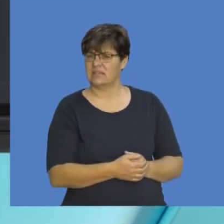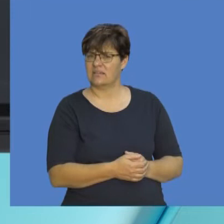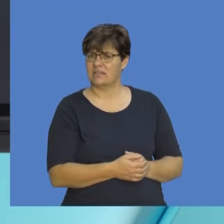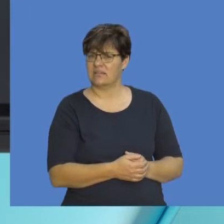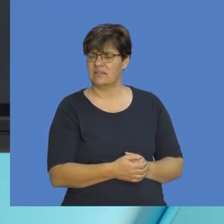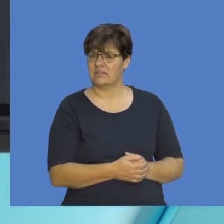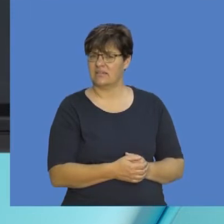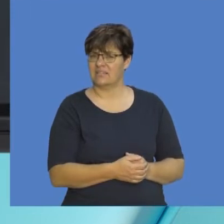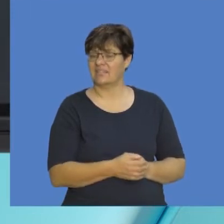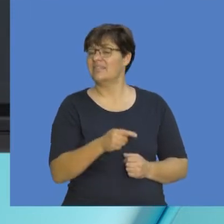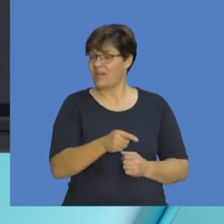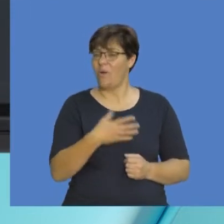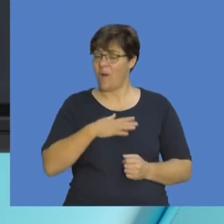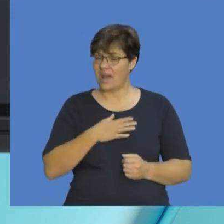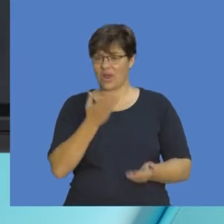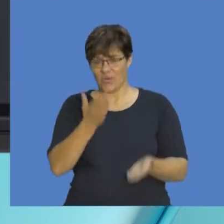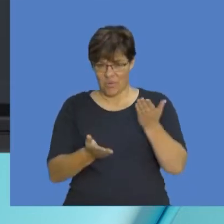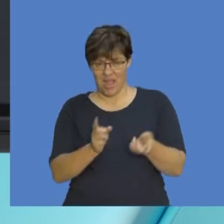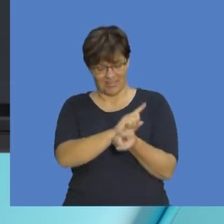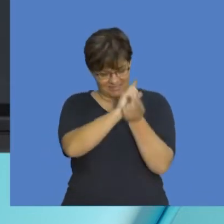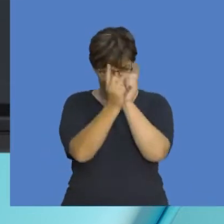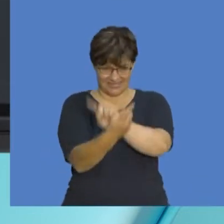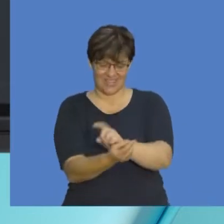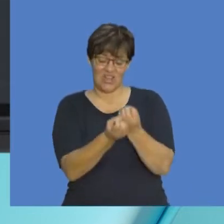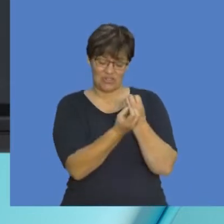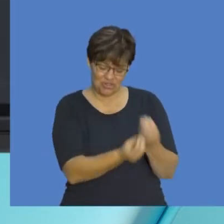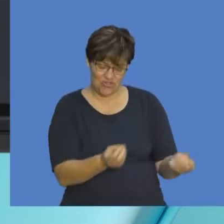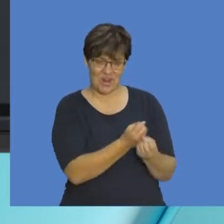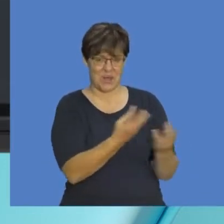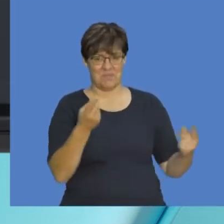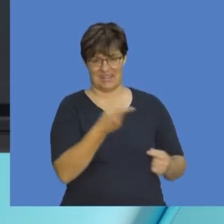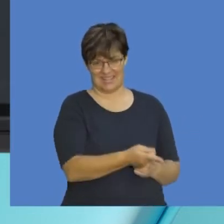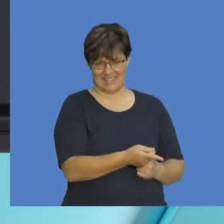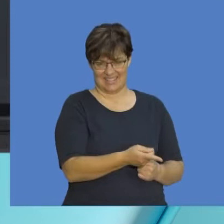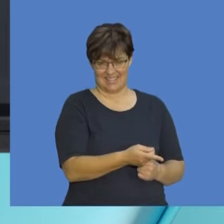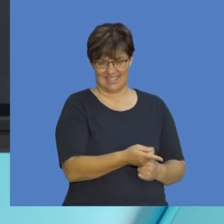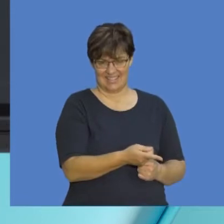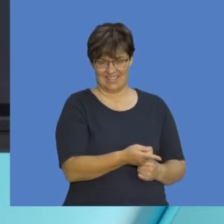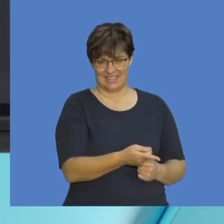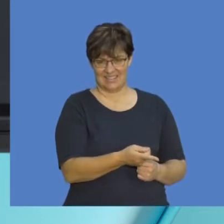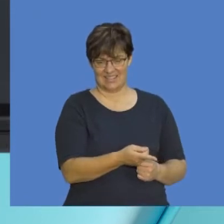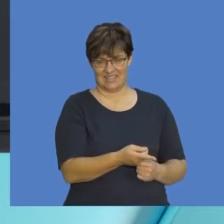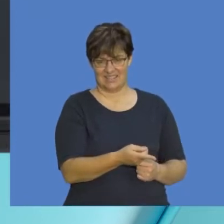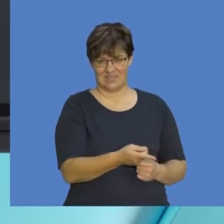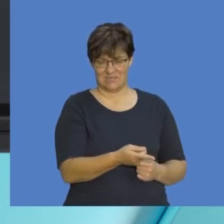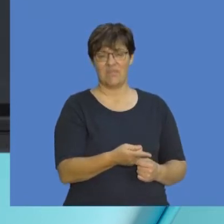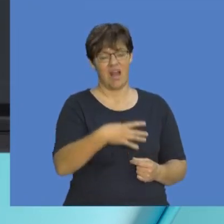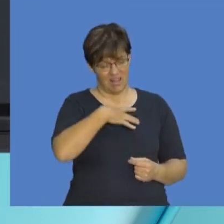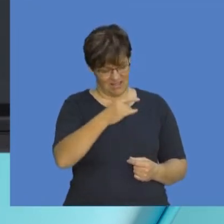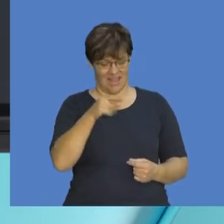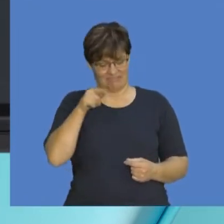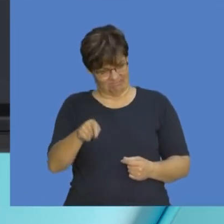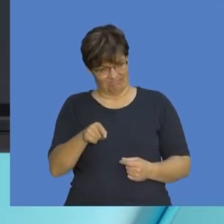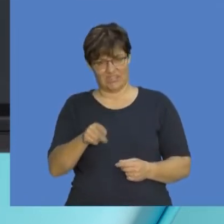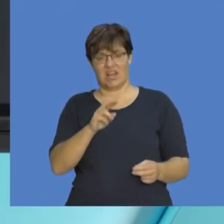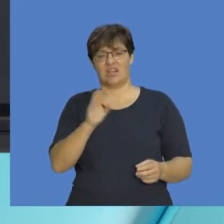But how many? So we have to convert that angle into how many kids actually took